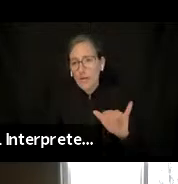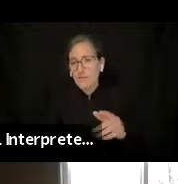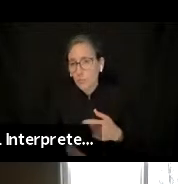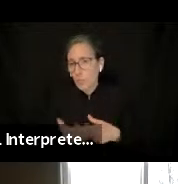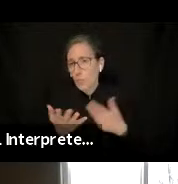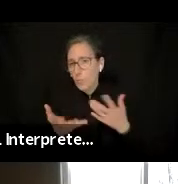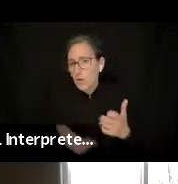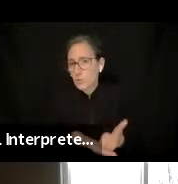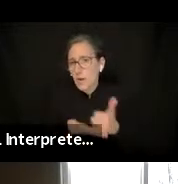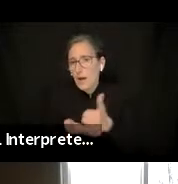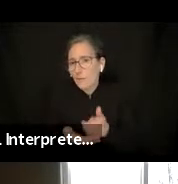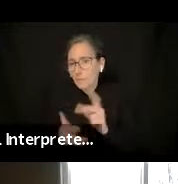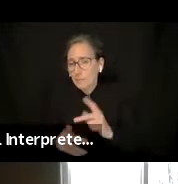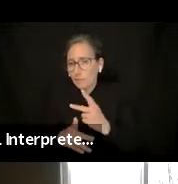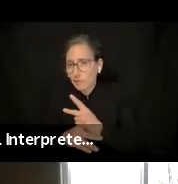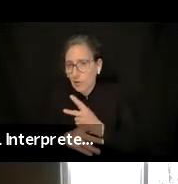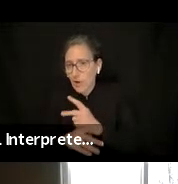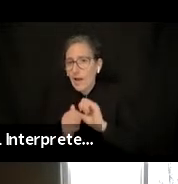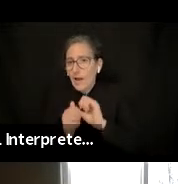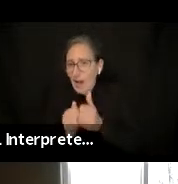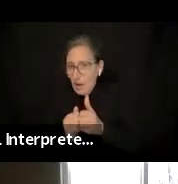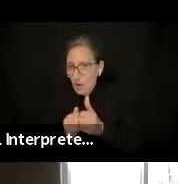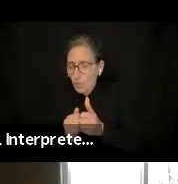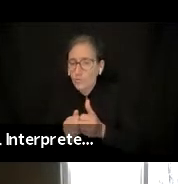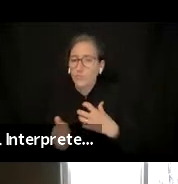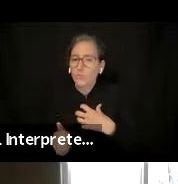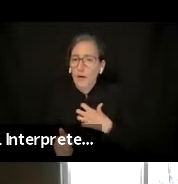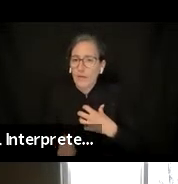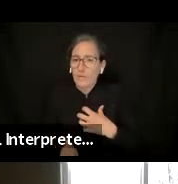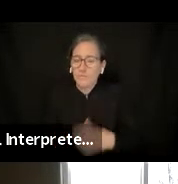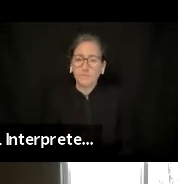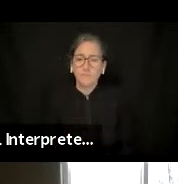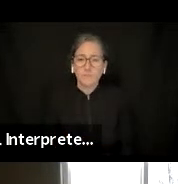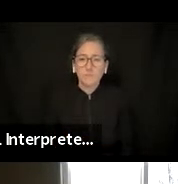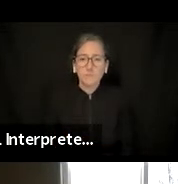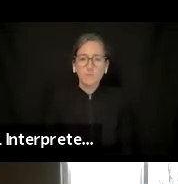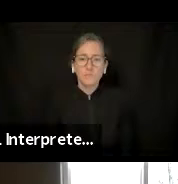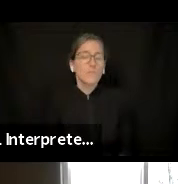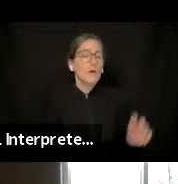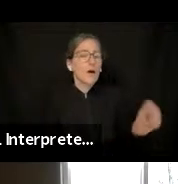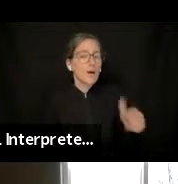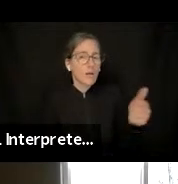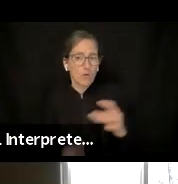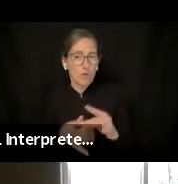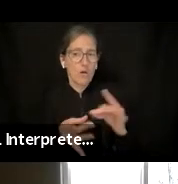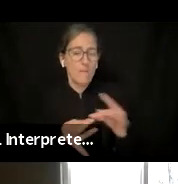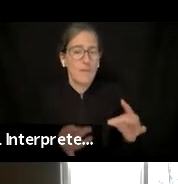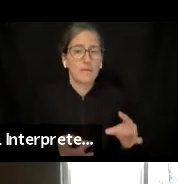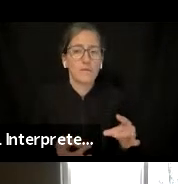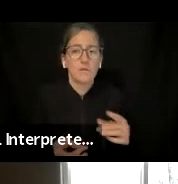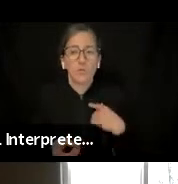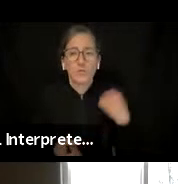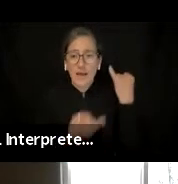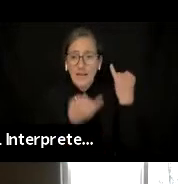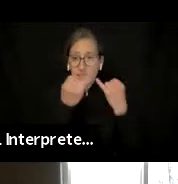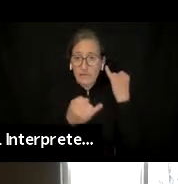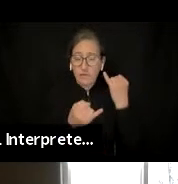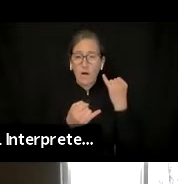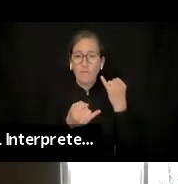in, another thing that I saw as this was being formed was the idea of restorative